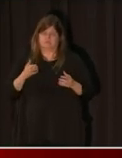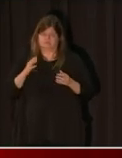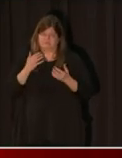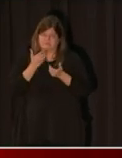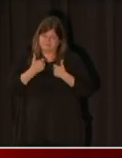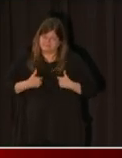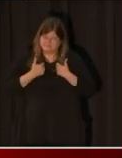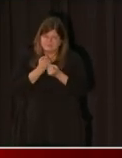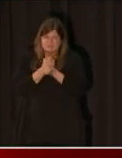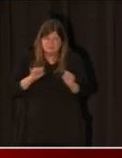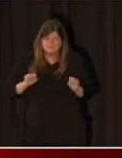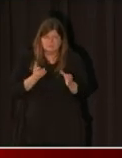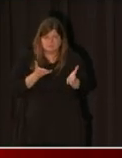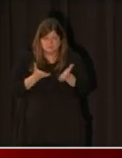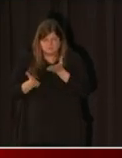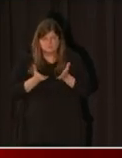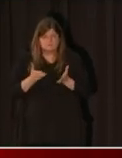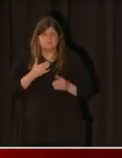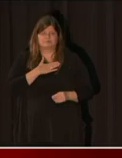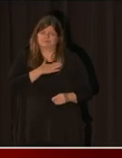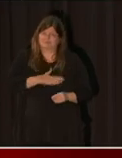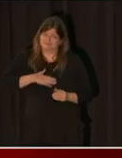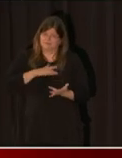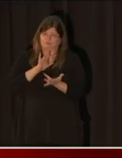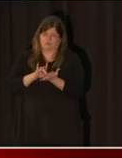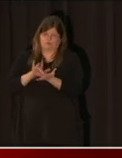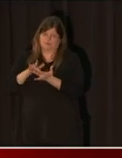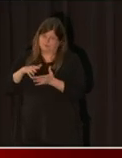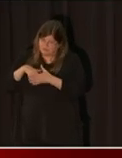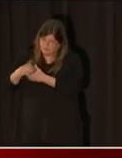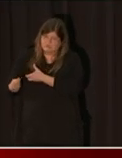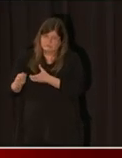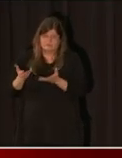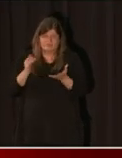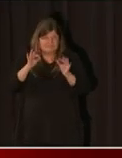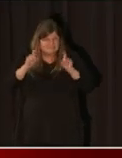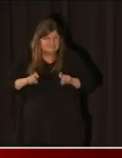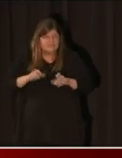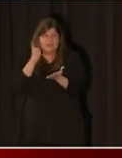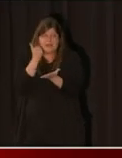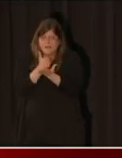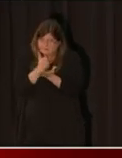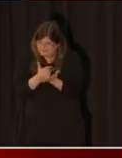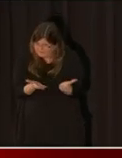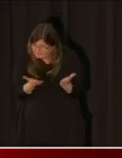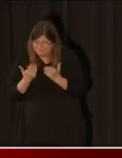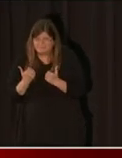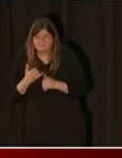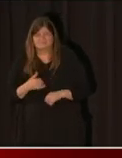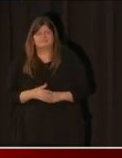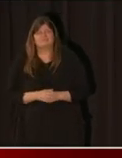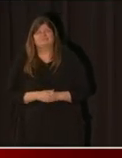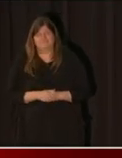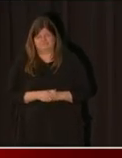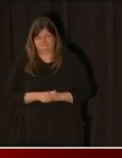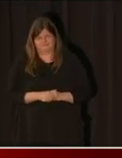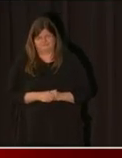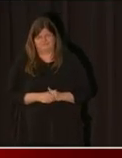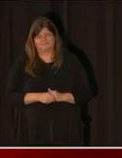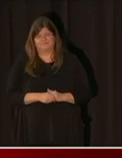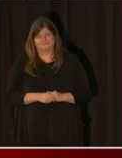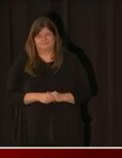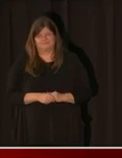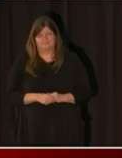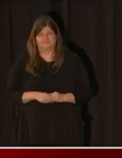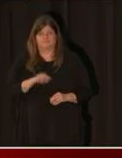in the district to please reach out for assistance. Thank you. Kevin, do you have anything else to add? Nothing. Okay, thank you. Any